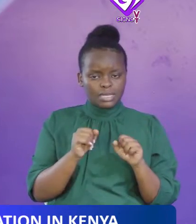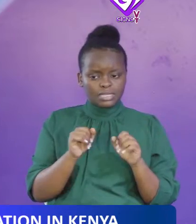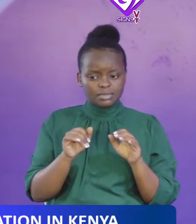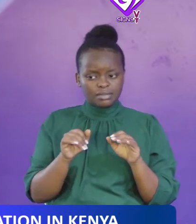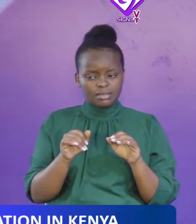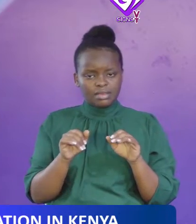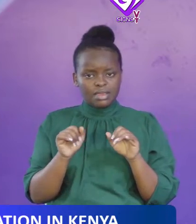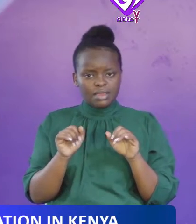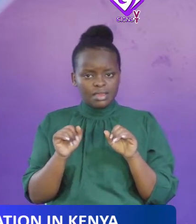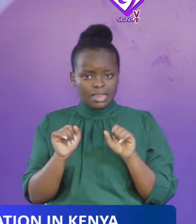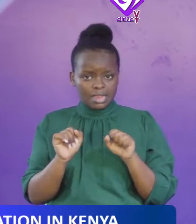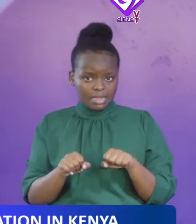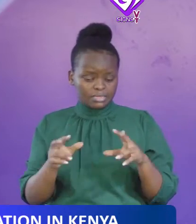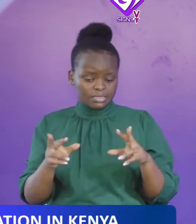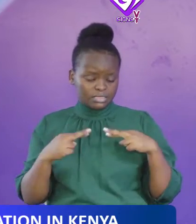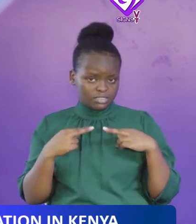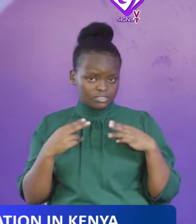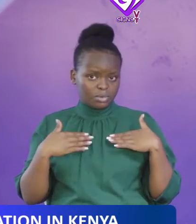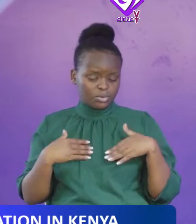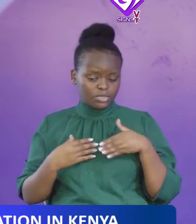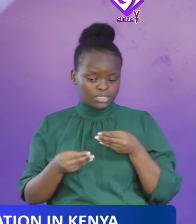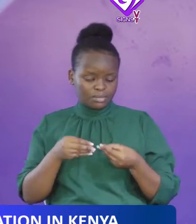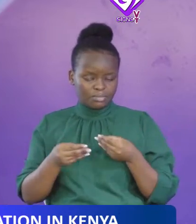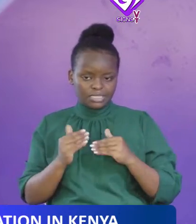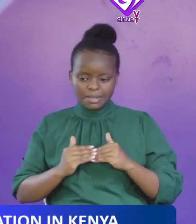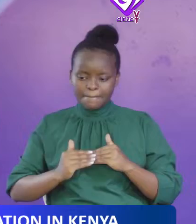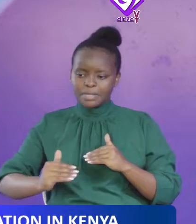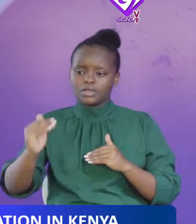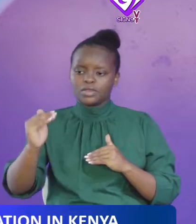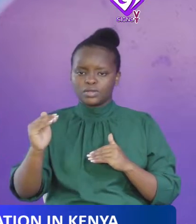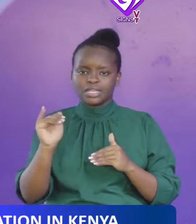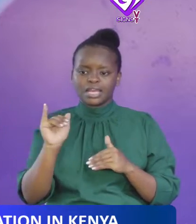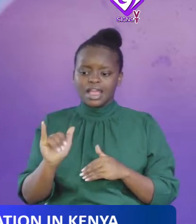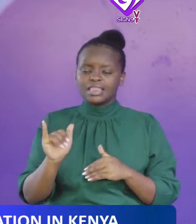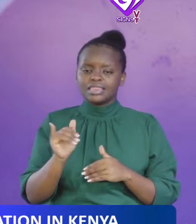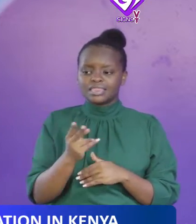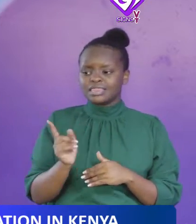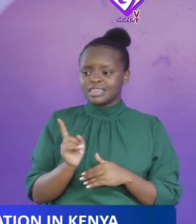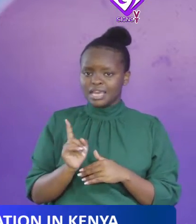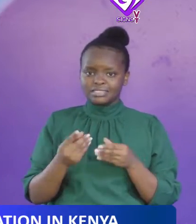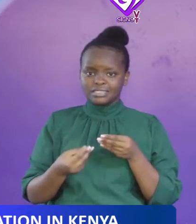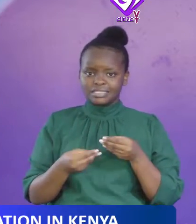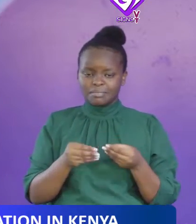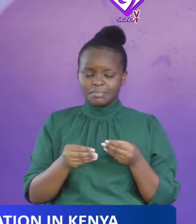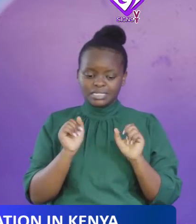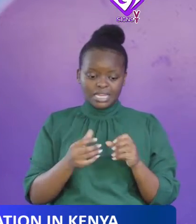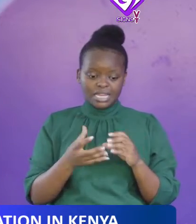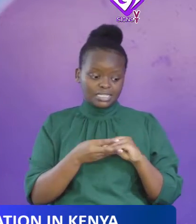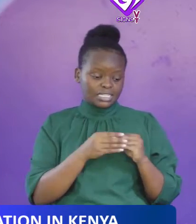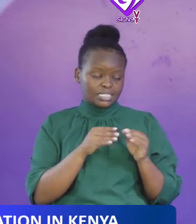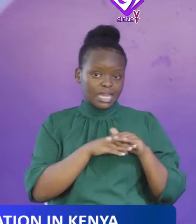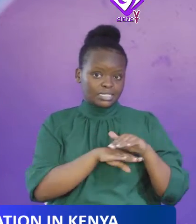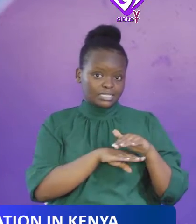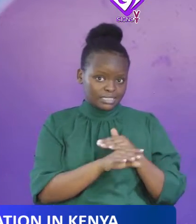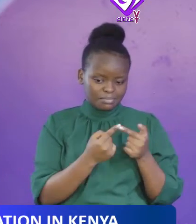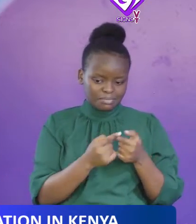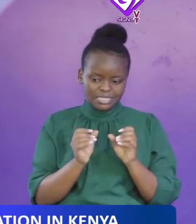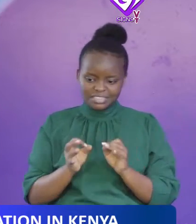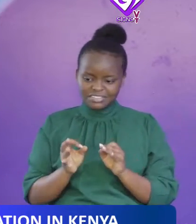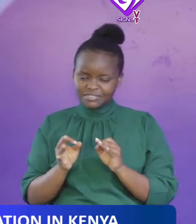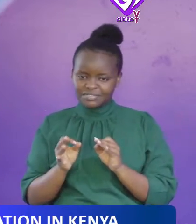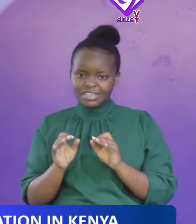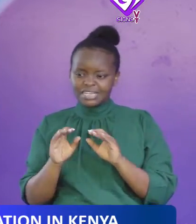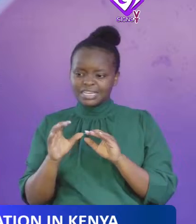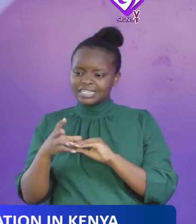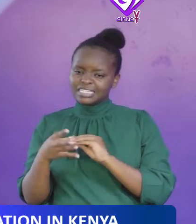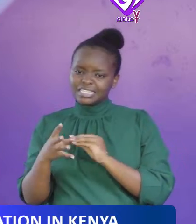receive persons with disabilities beyond their disabilities? Yes, of course, you can create access, but if you've not created the